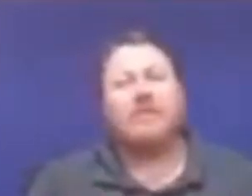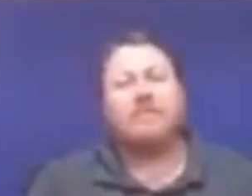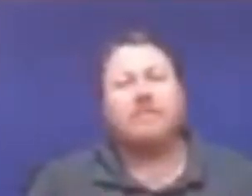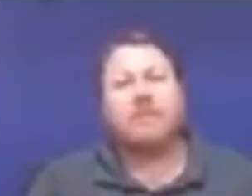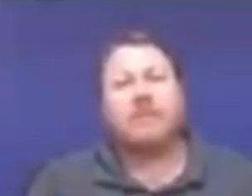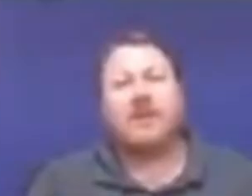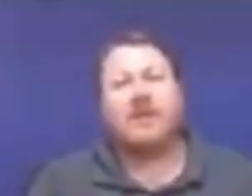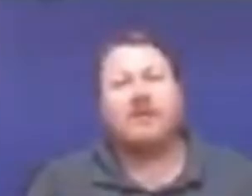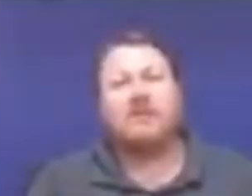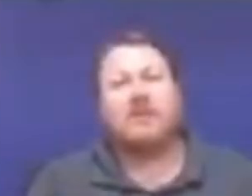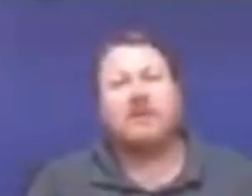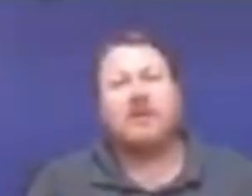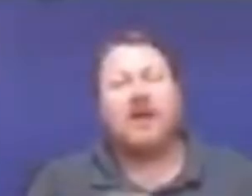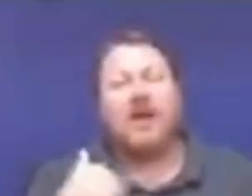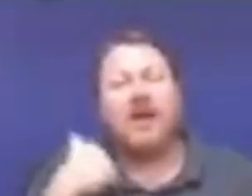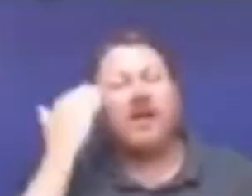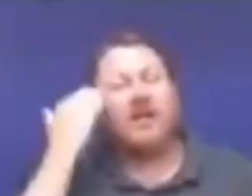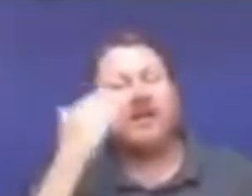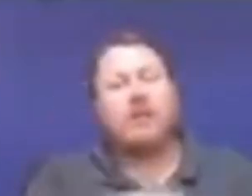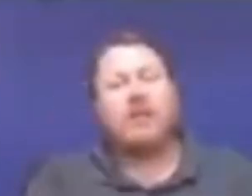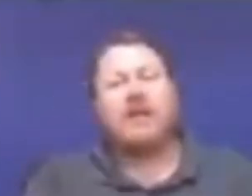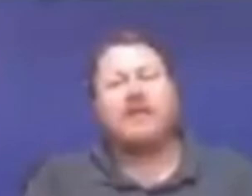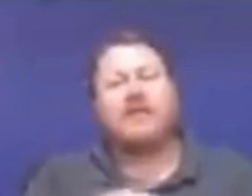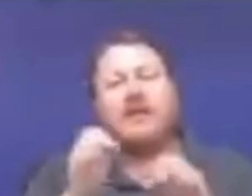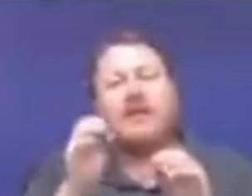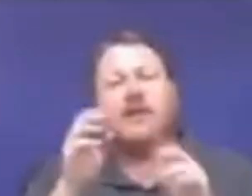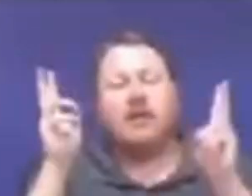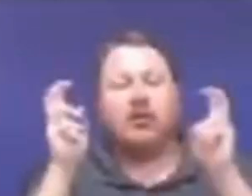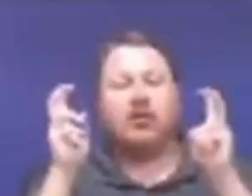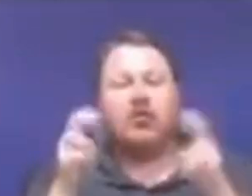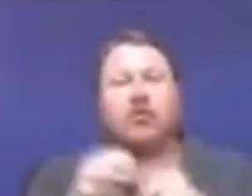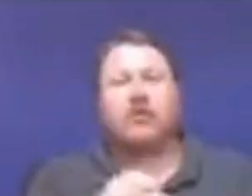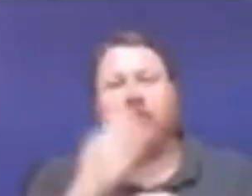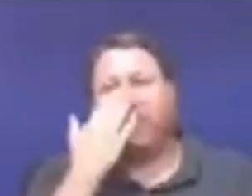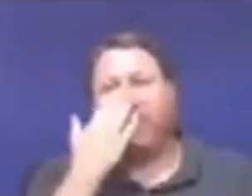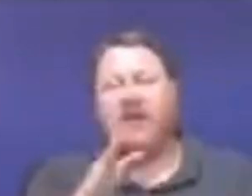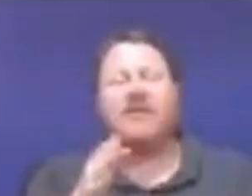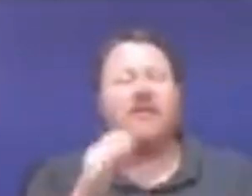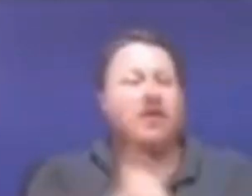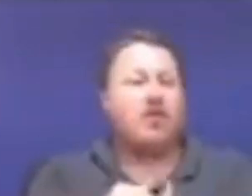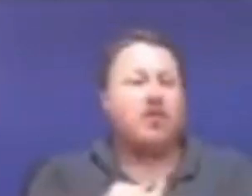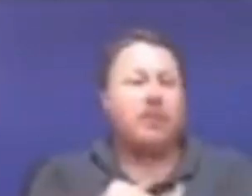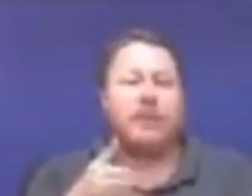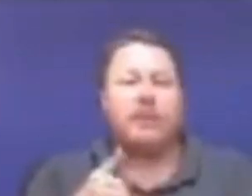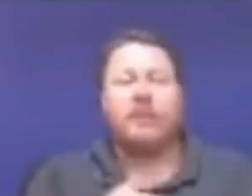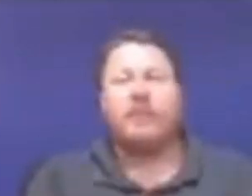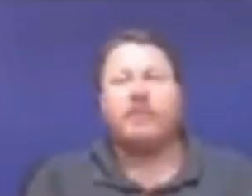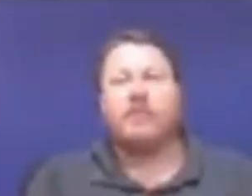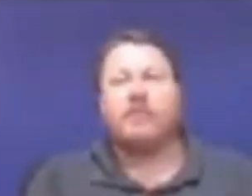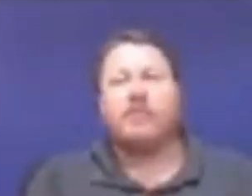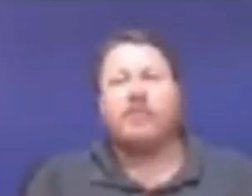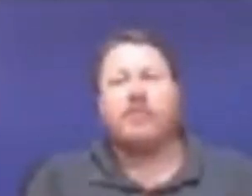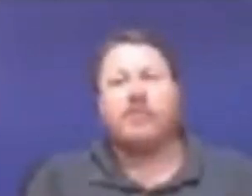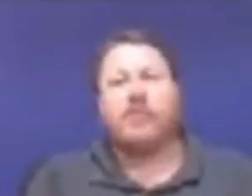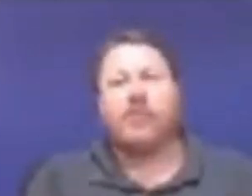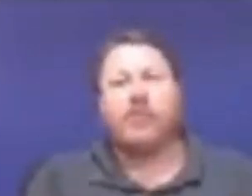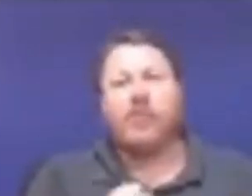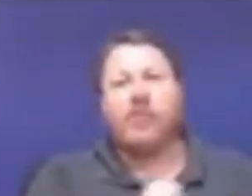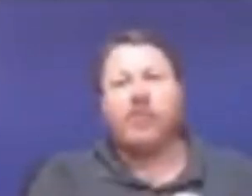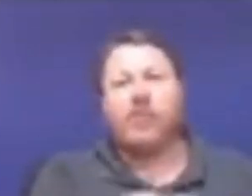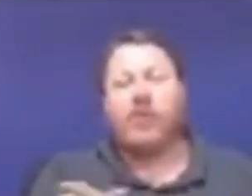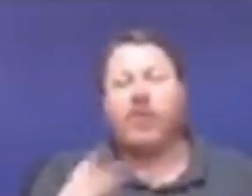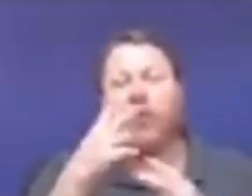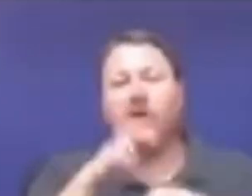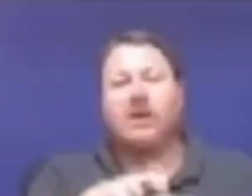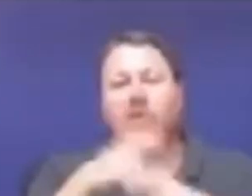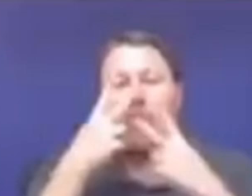You see, I think that the fundamental issue that we face as a country, we all have to look